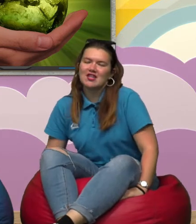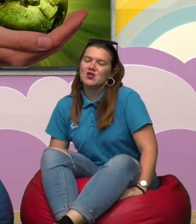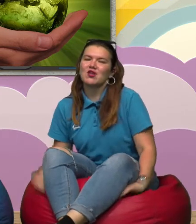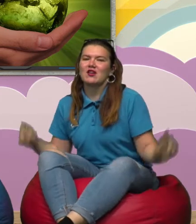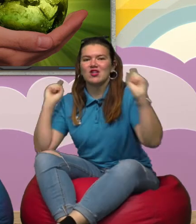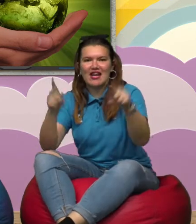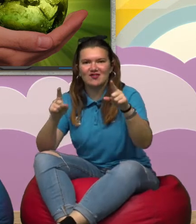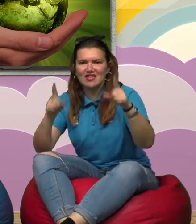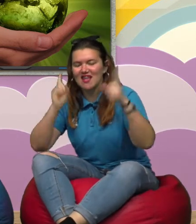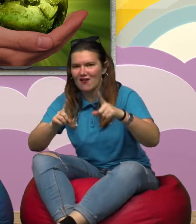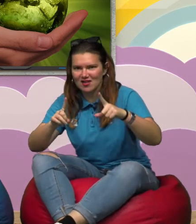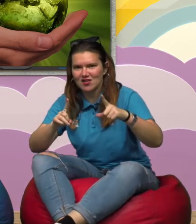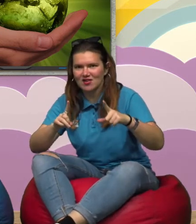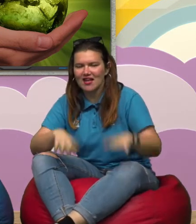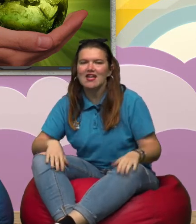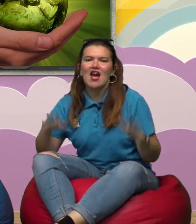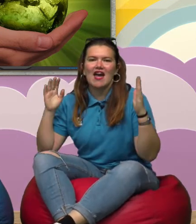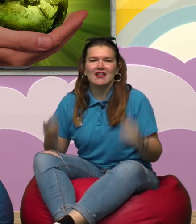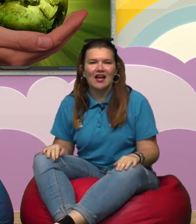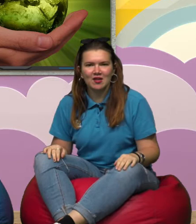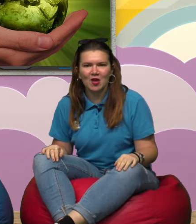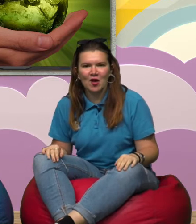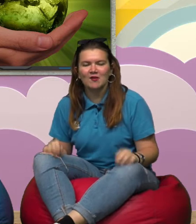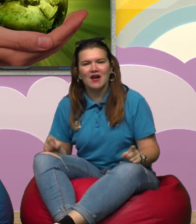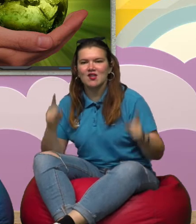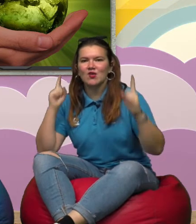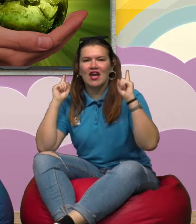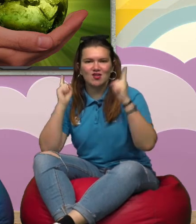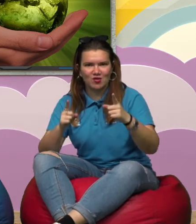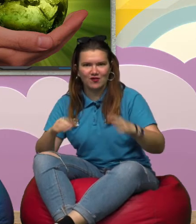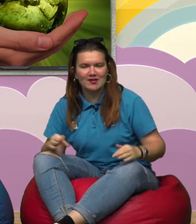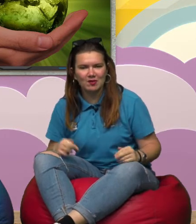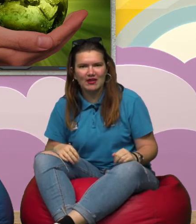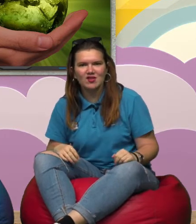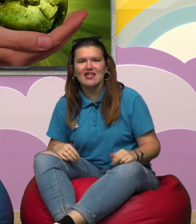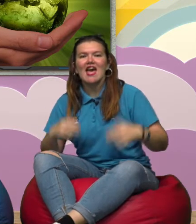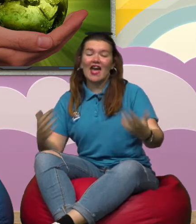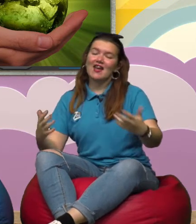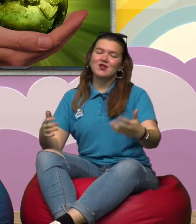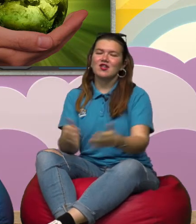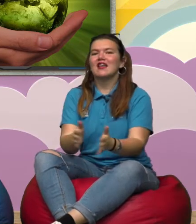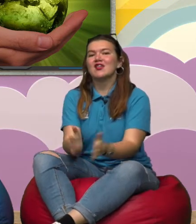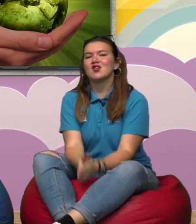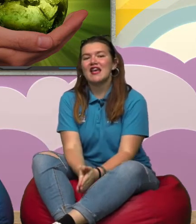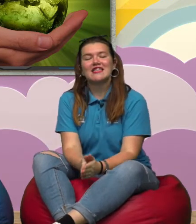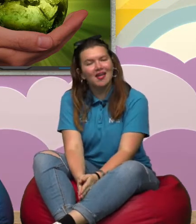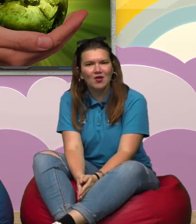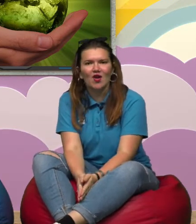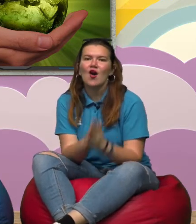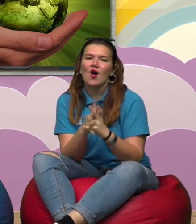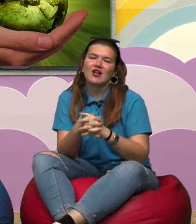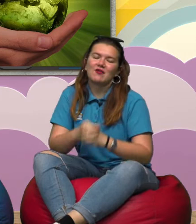you that you can watch Active Kids every single day at 9 o'clock on the MyZone and Zoshi Facebook pages, and you can catch us at